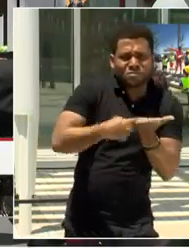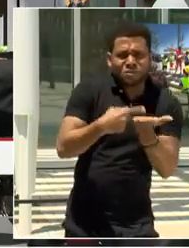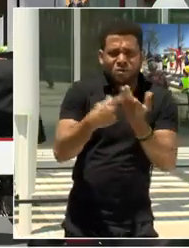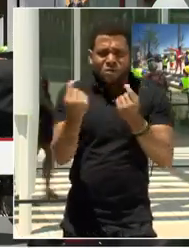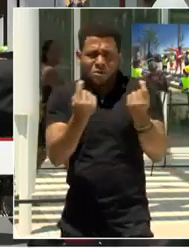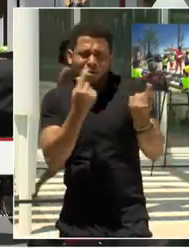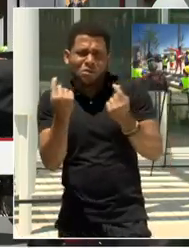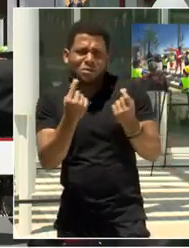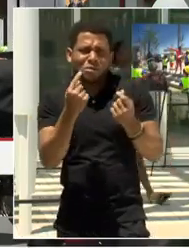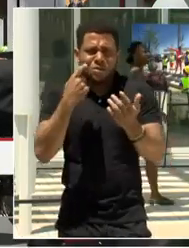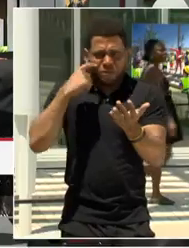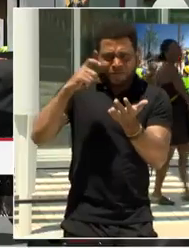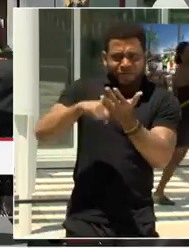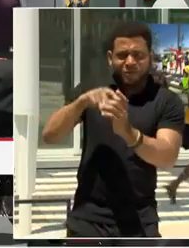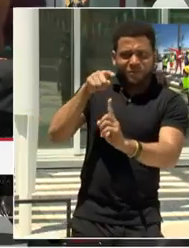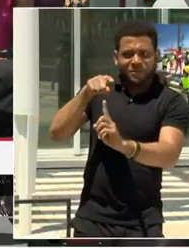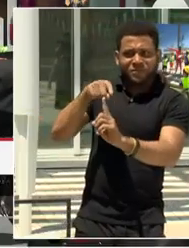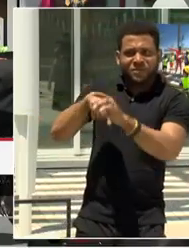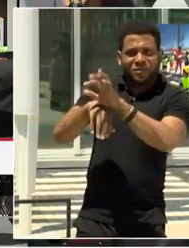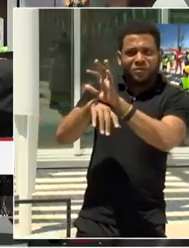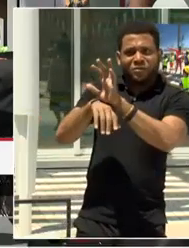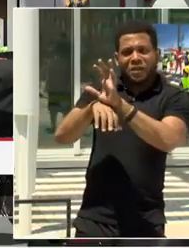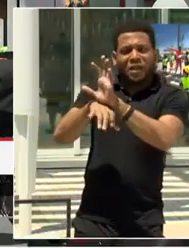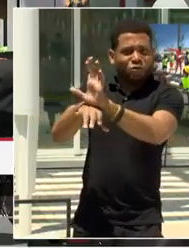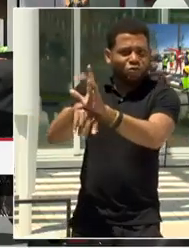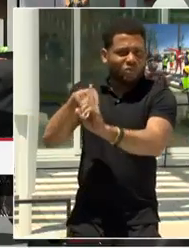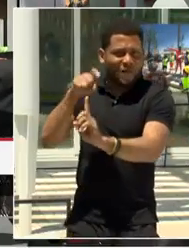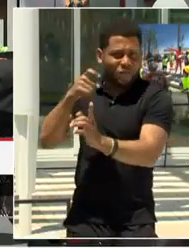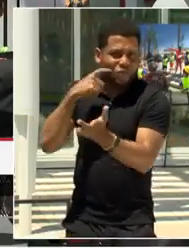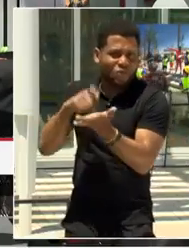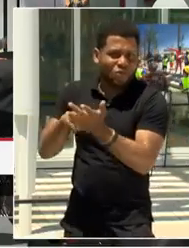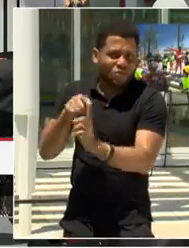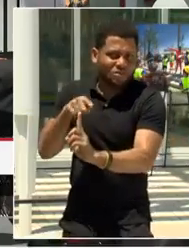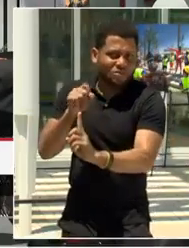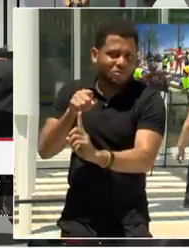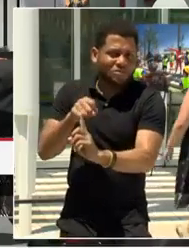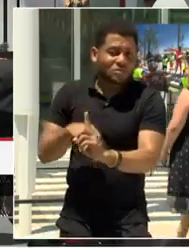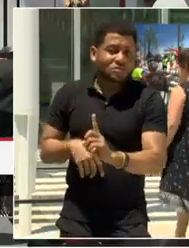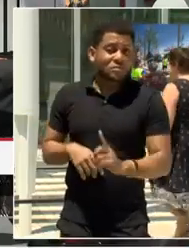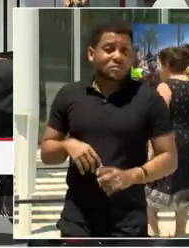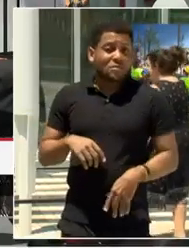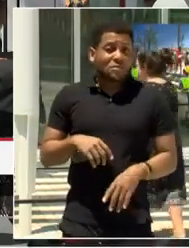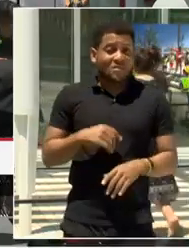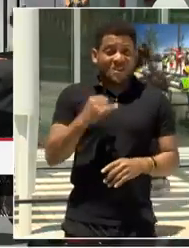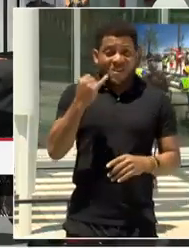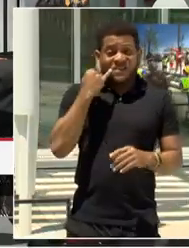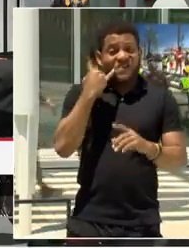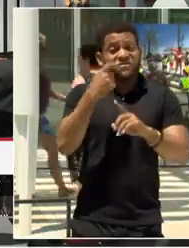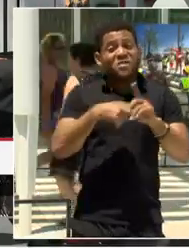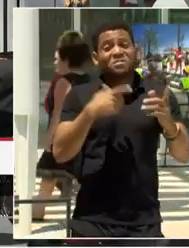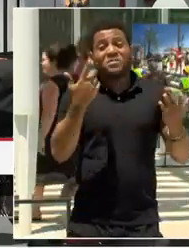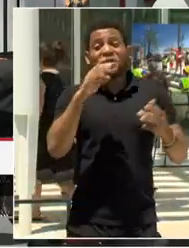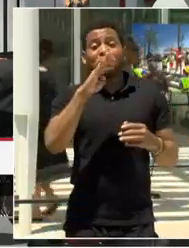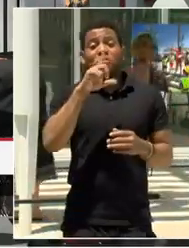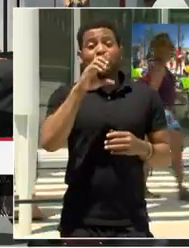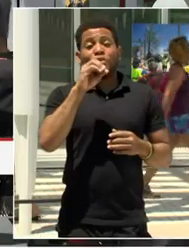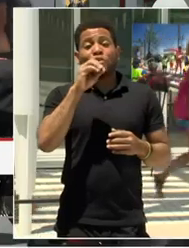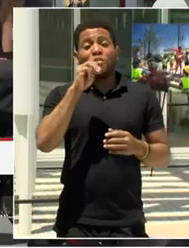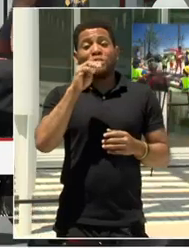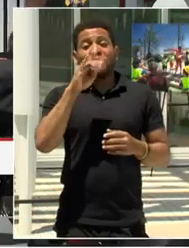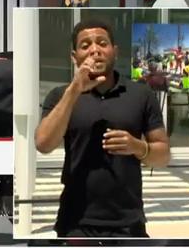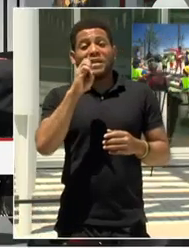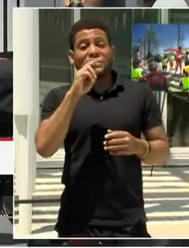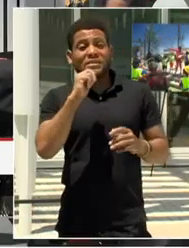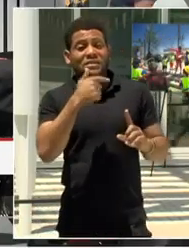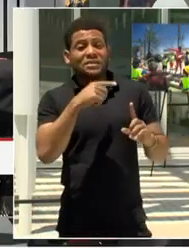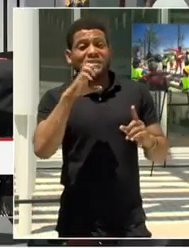groups. I'm going to ask you raise your hand or wave. If anyone is here from the Bloomingdale Civic Association, please raise your hand